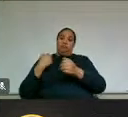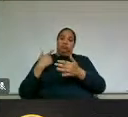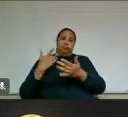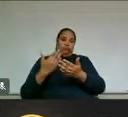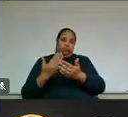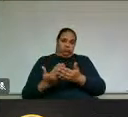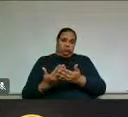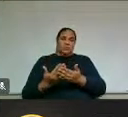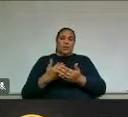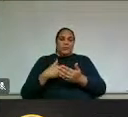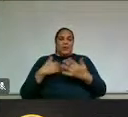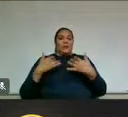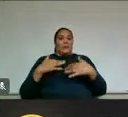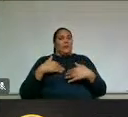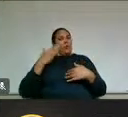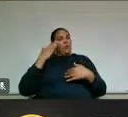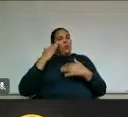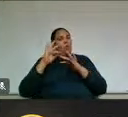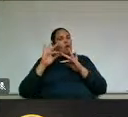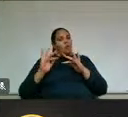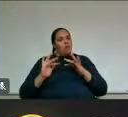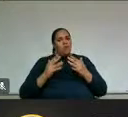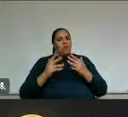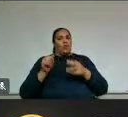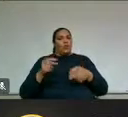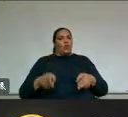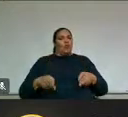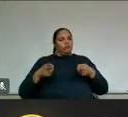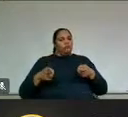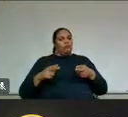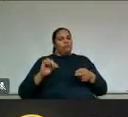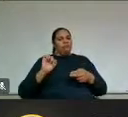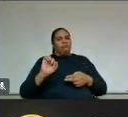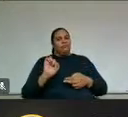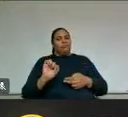am quite acquainted with the railway